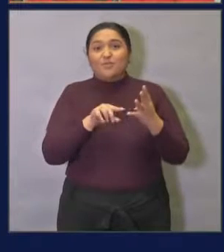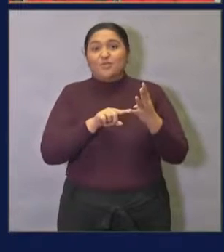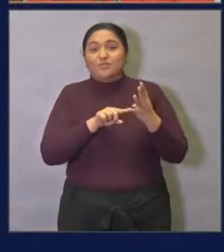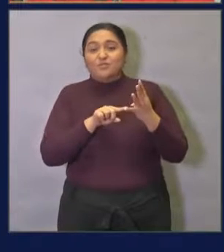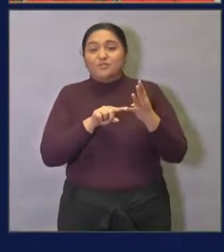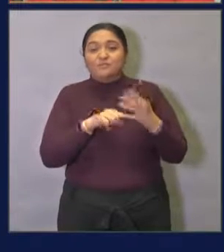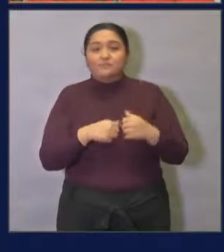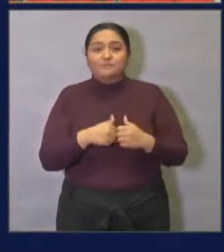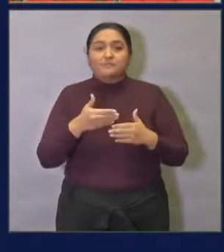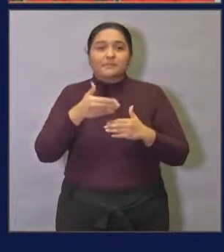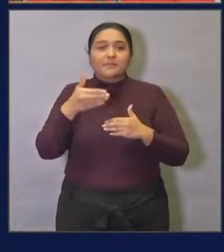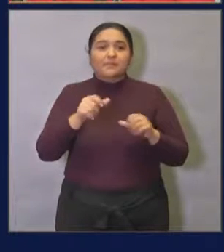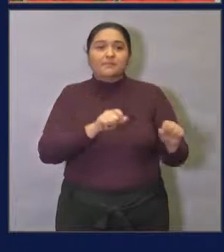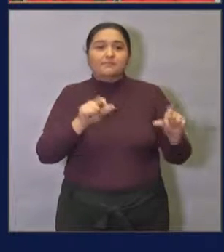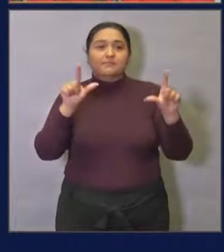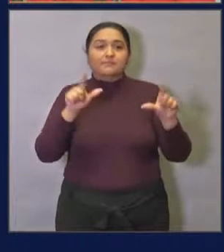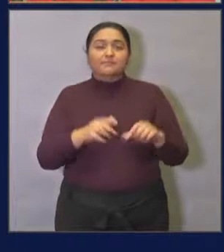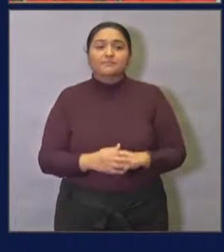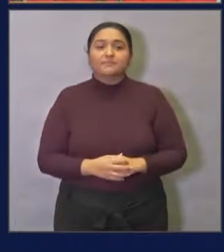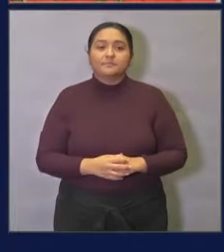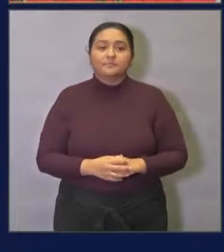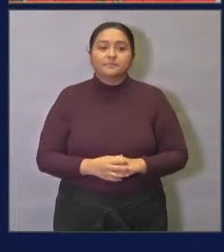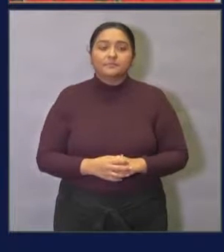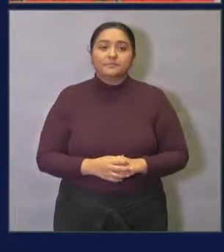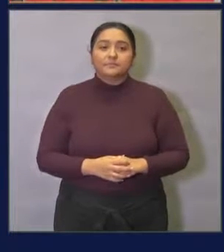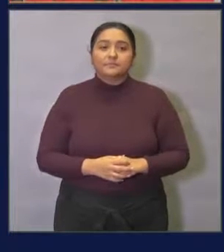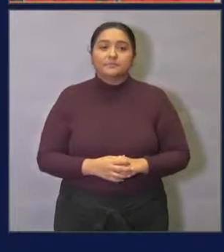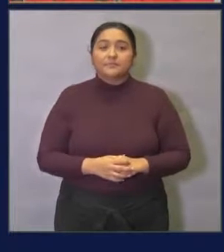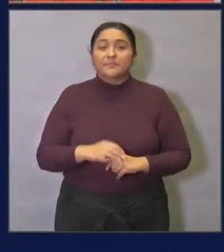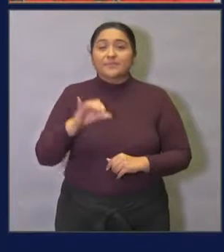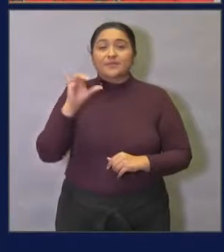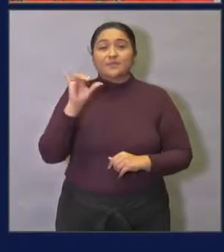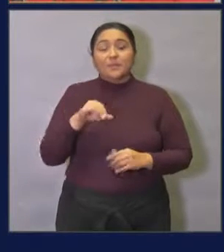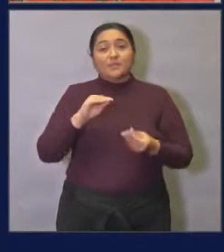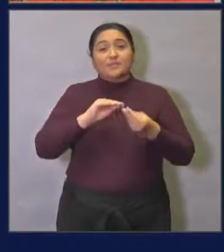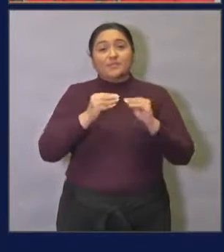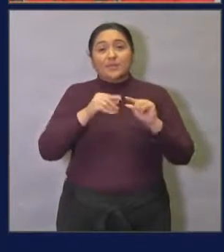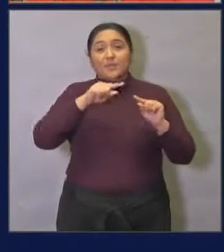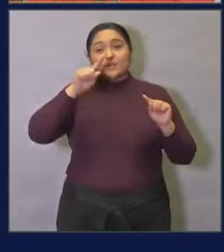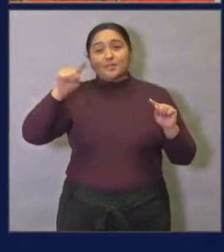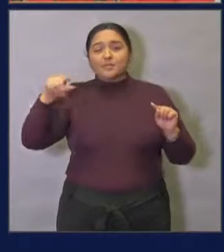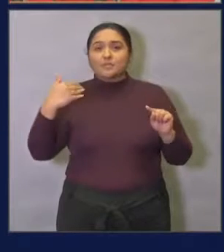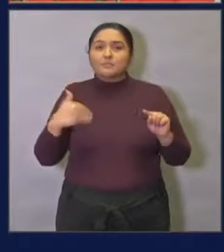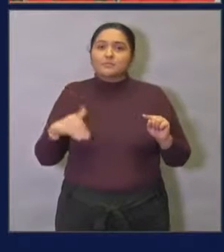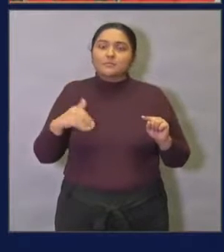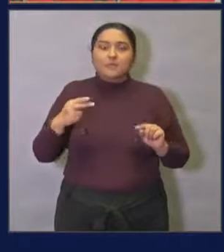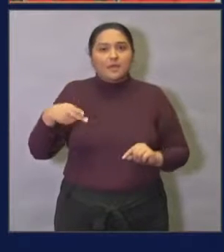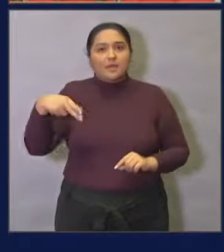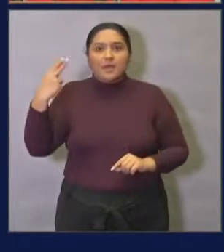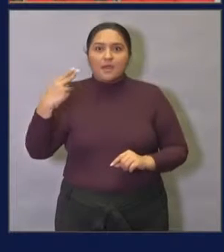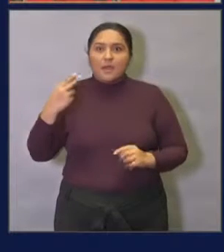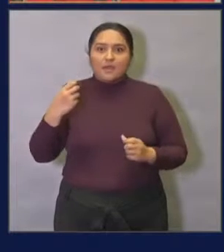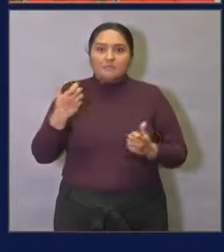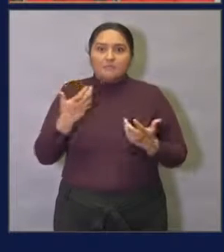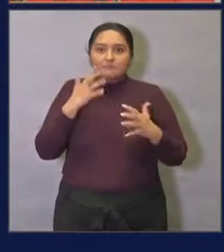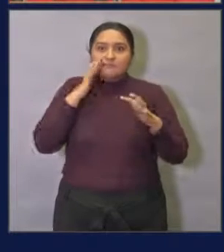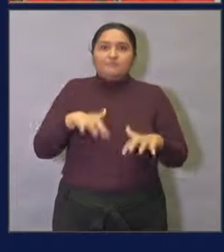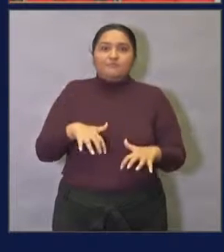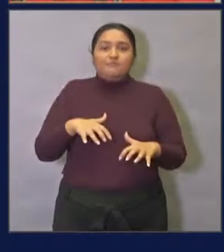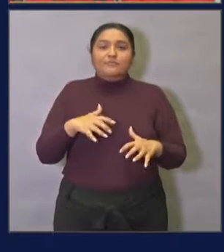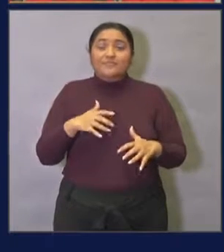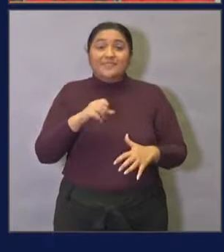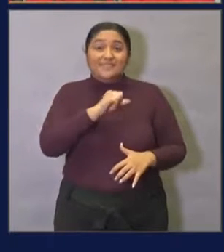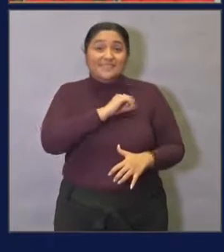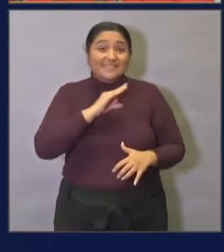slide, please. Thanks. These numbers are frighteningly high and not something that the number of staff that are